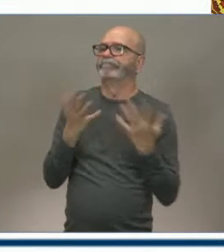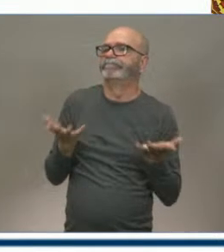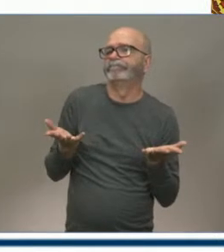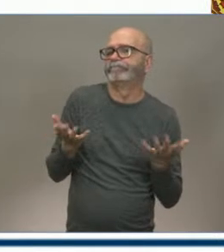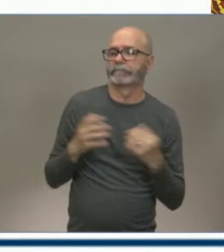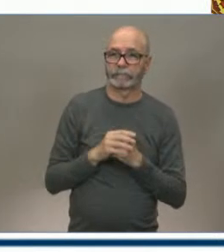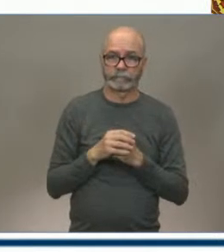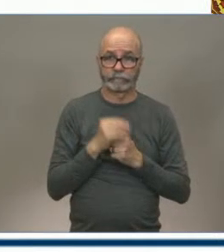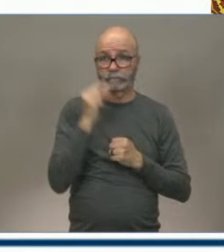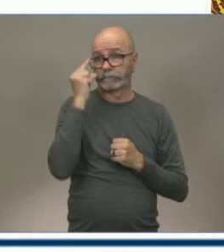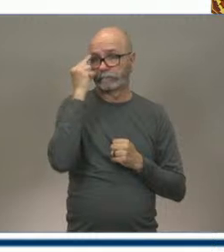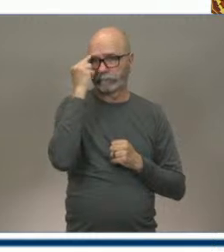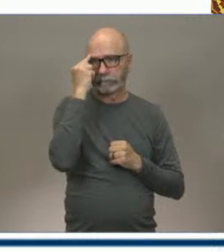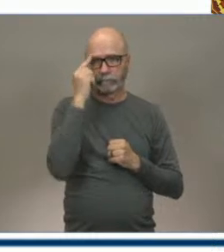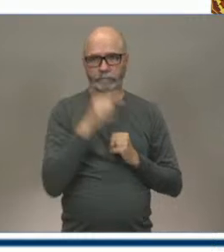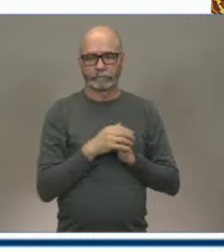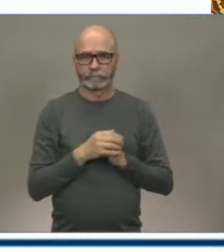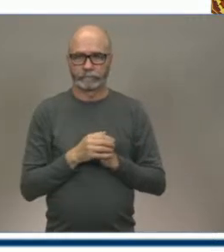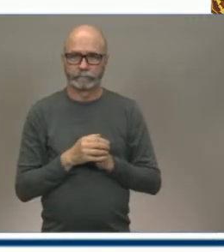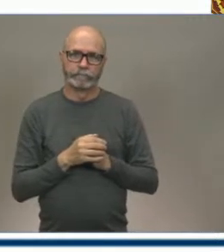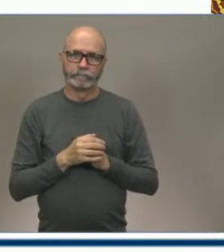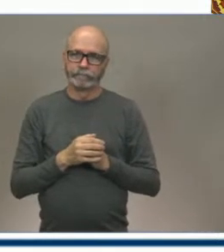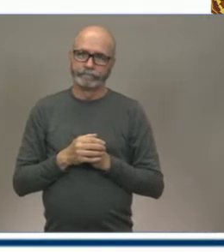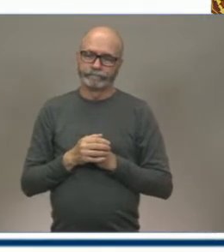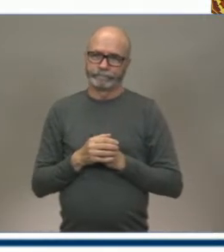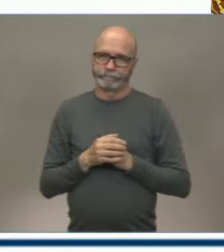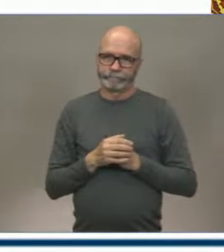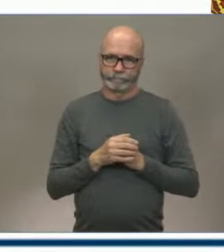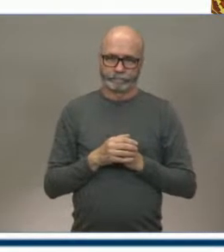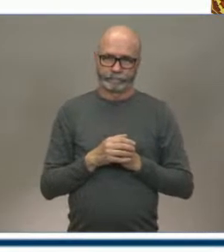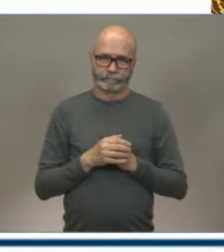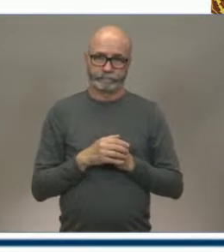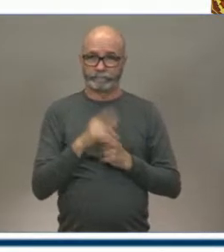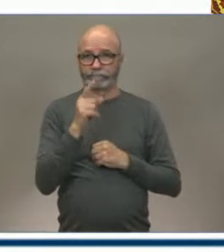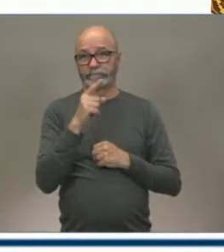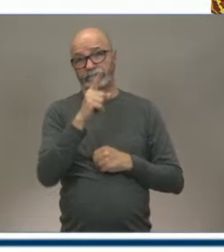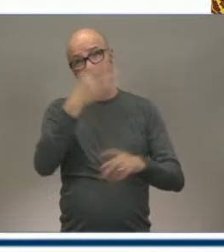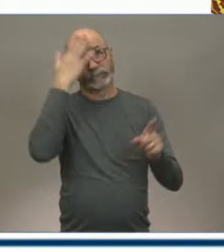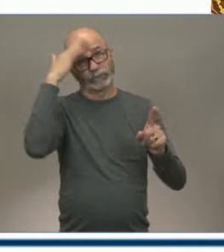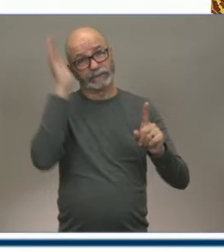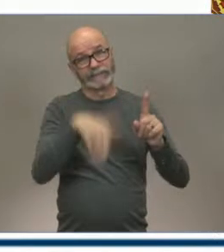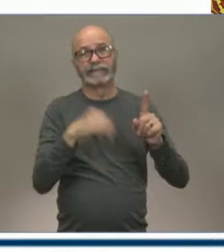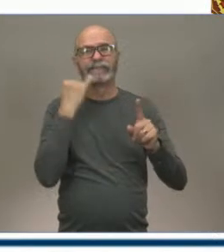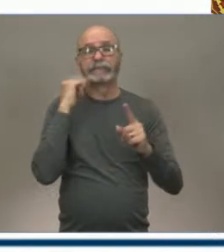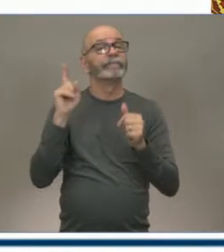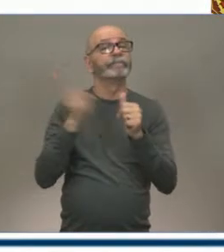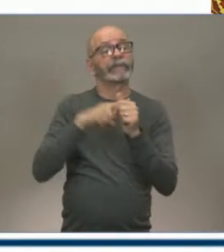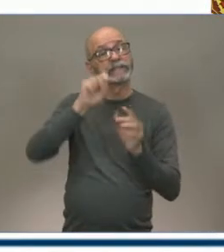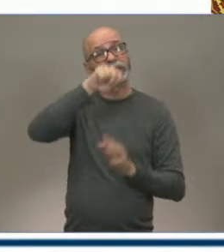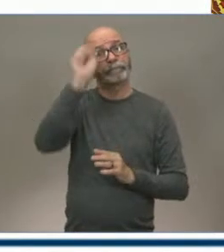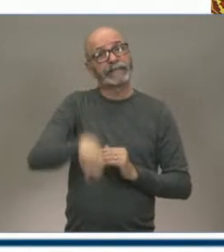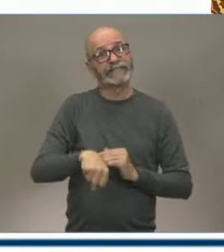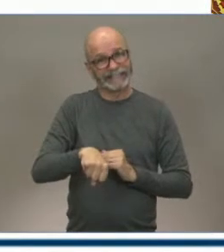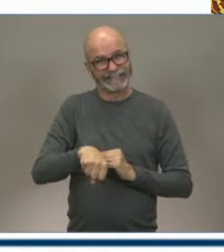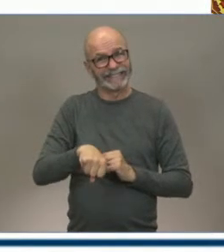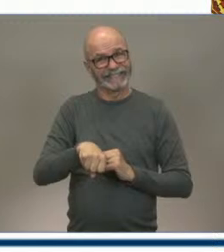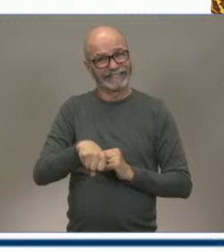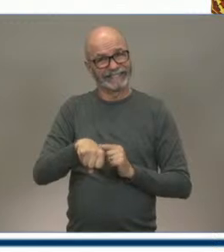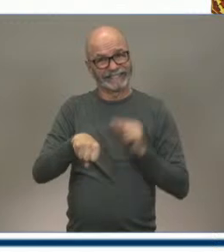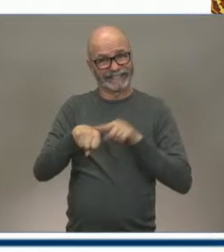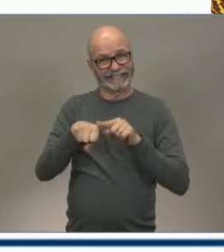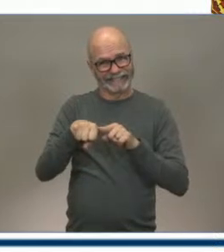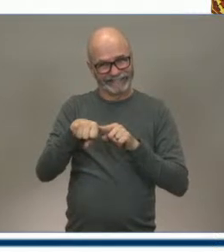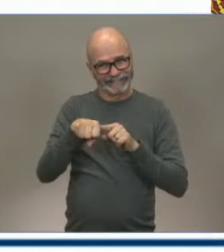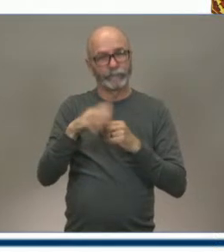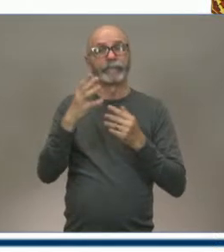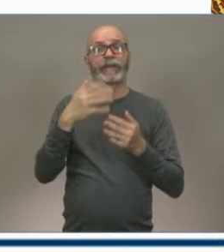students from, I guess, the first semester actually did take their mandatory tests? I guess sort of saying it